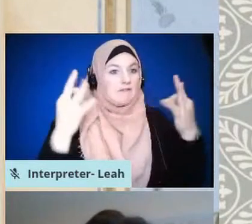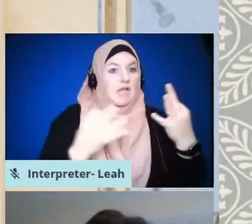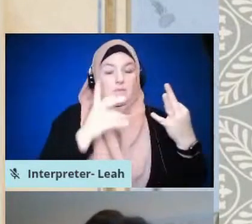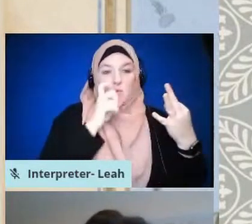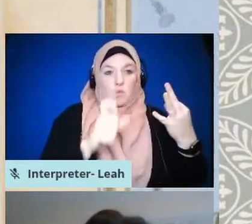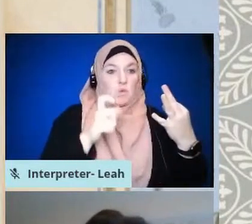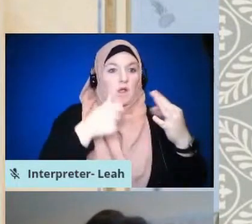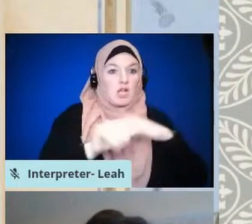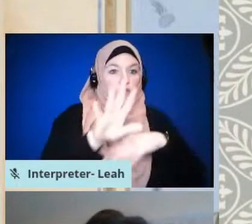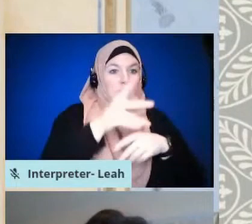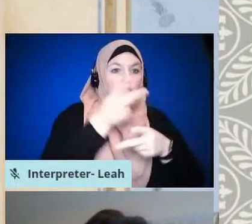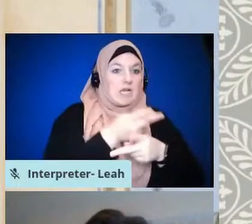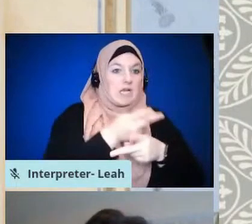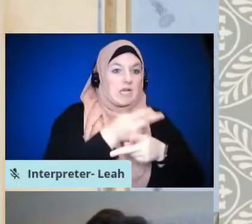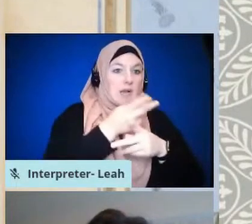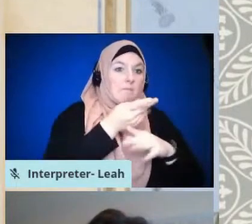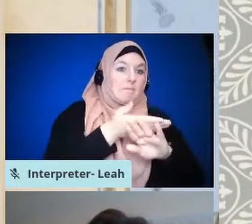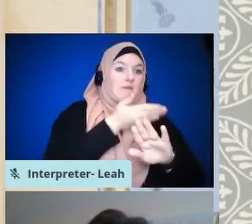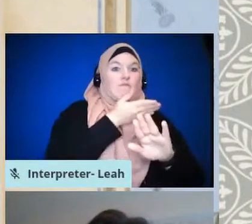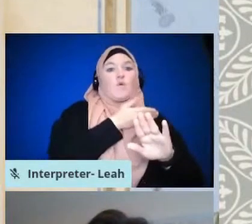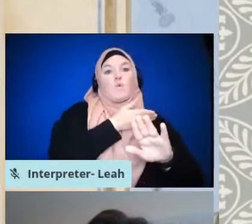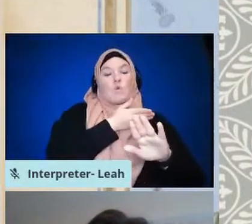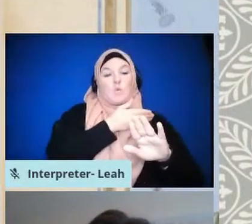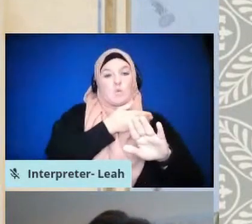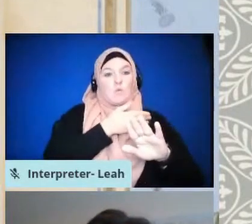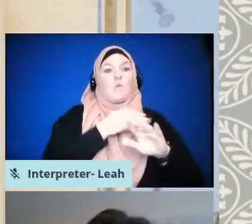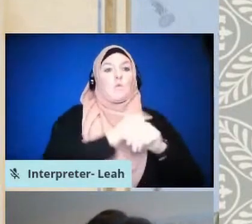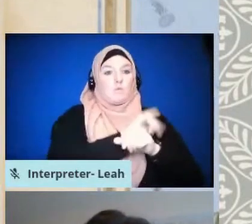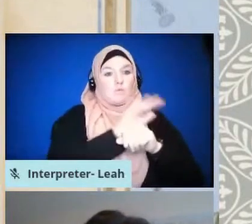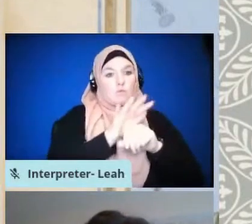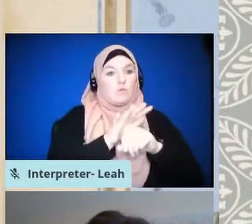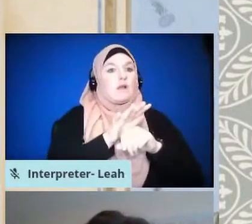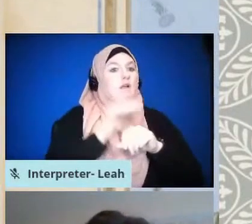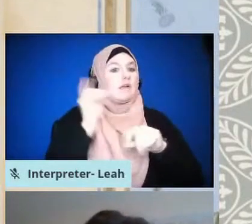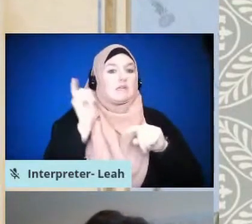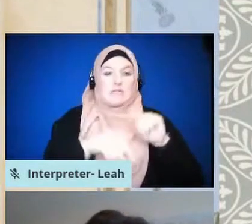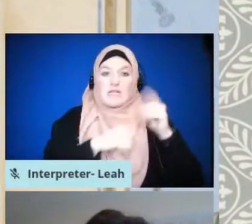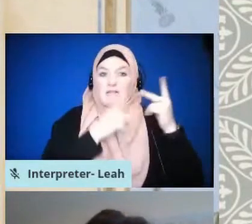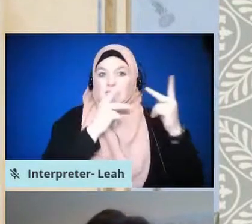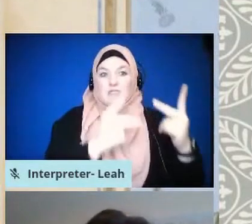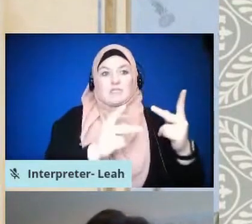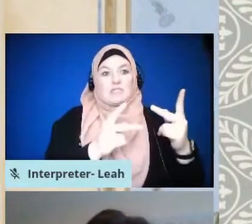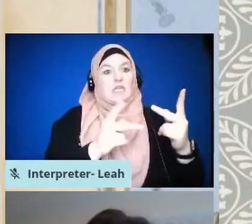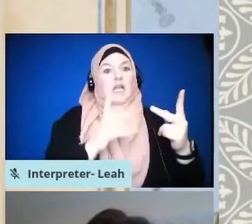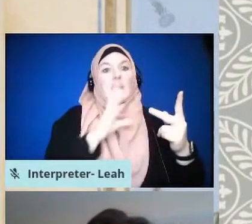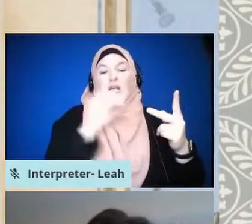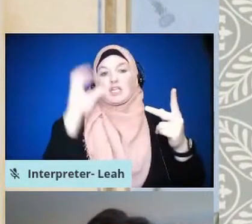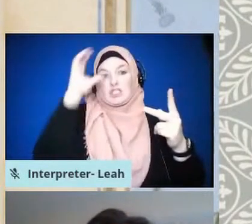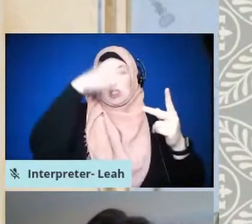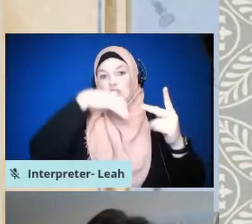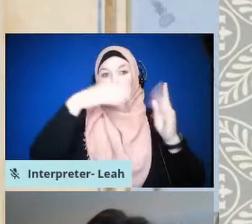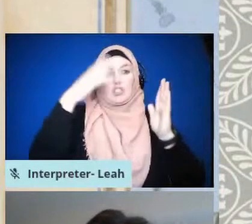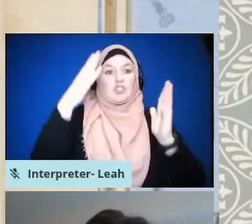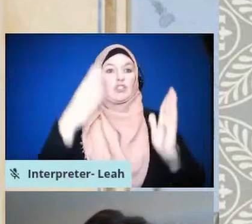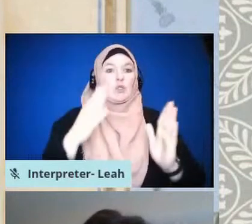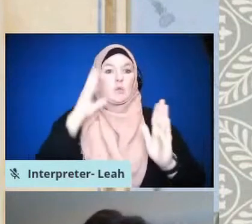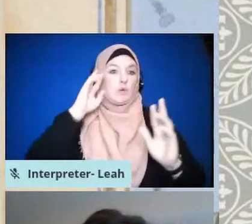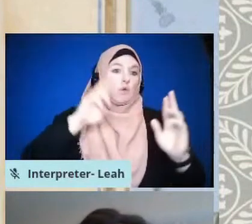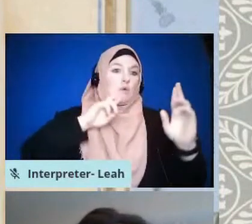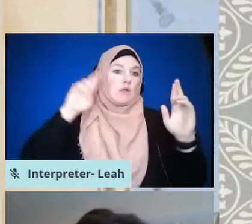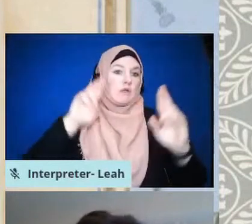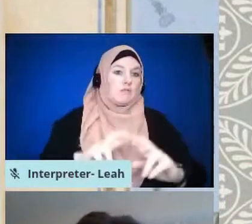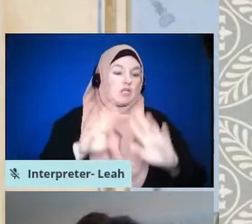under their care before the pandemic. Also, it is unlikely that a stranger will report a